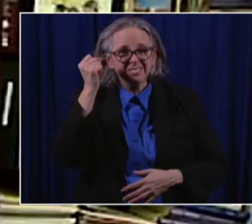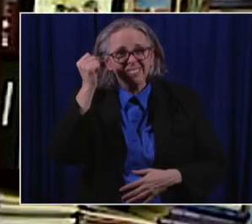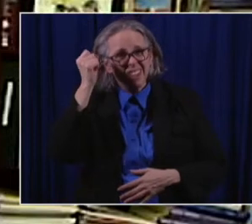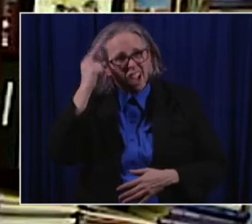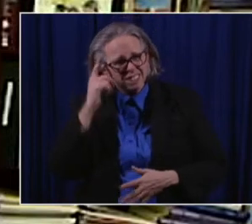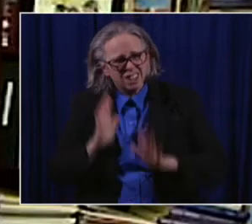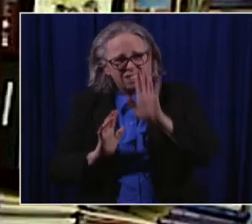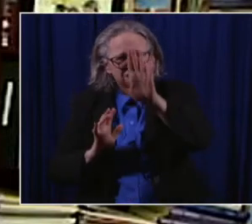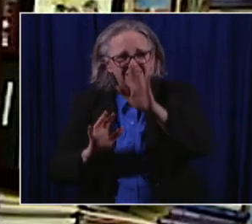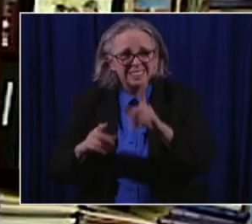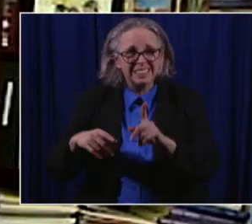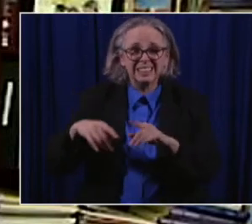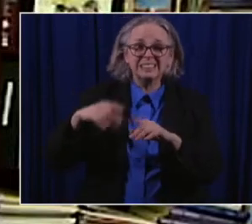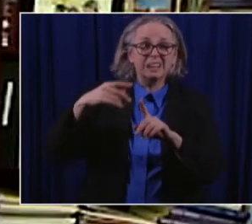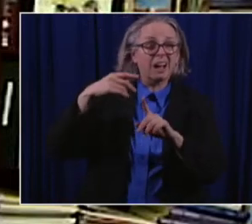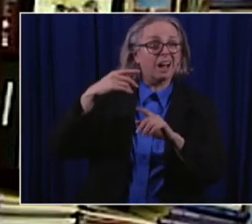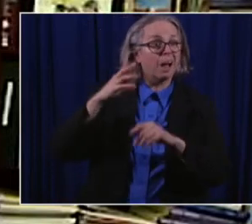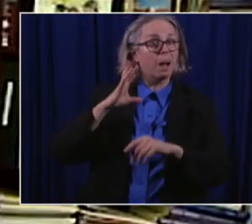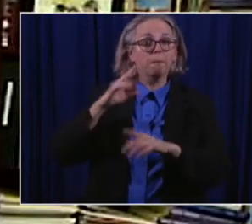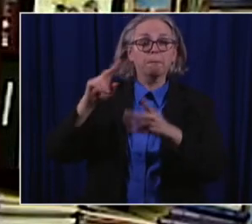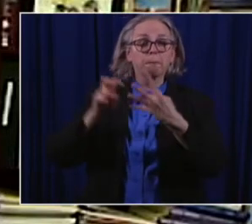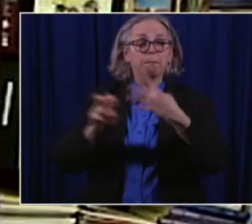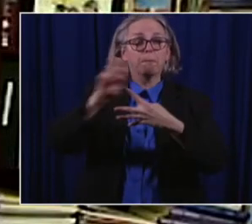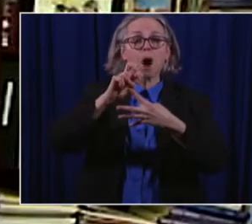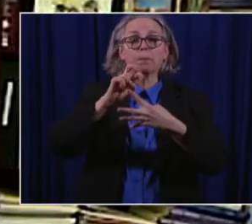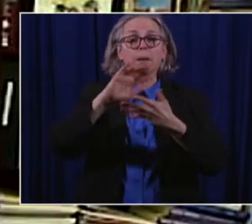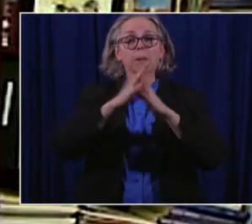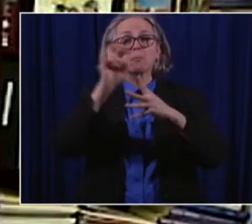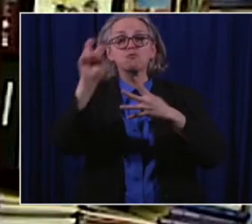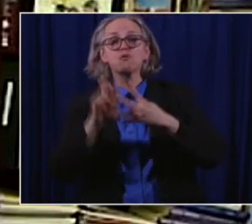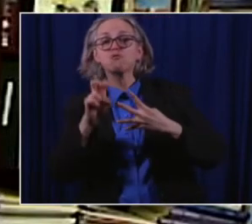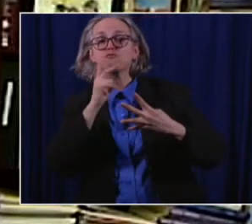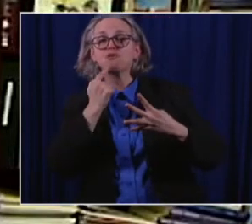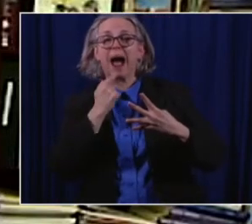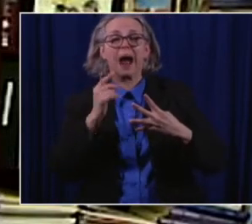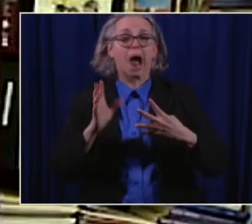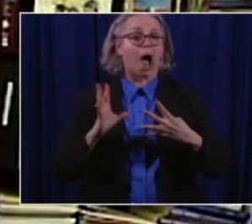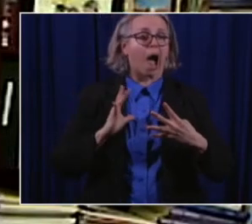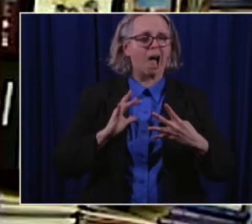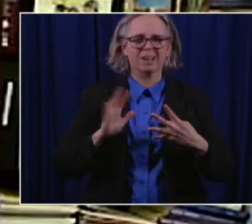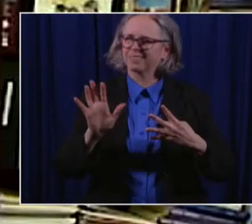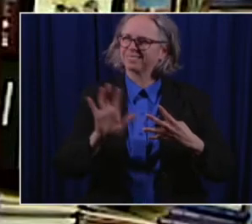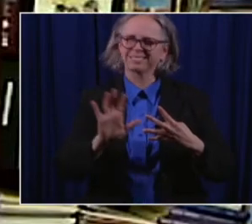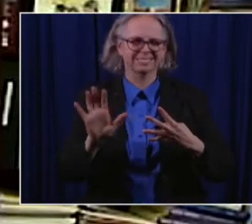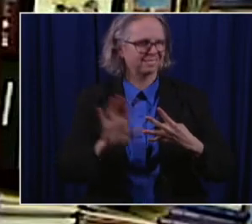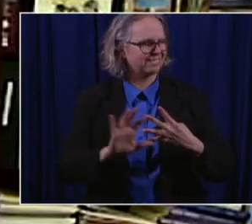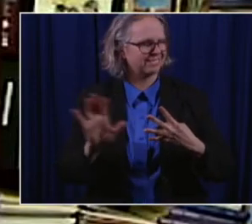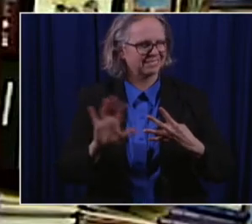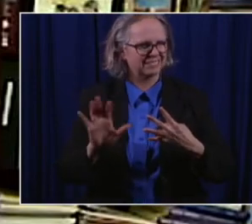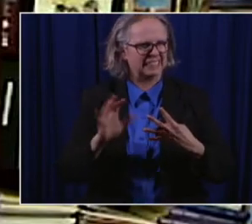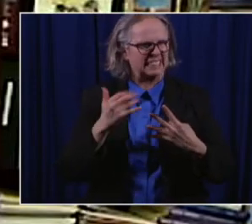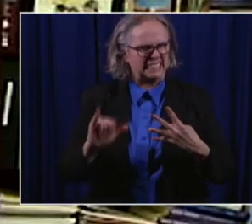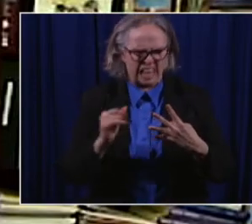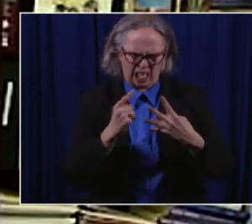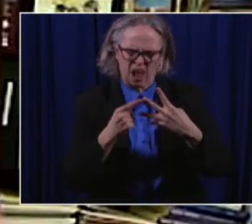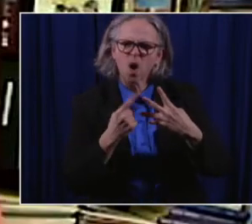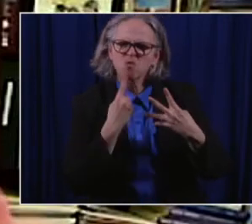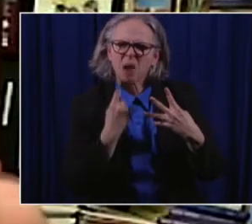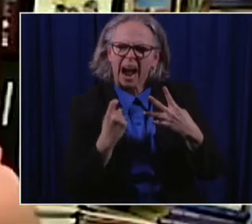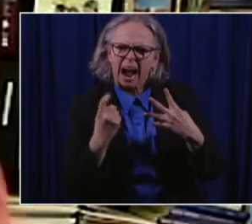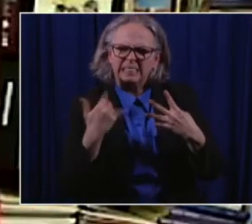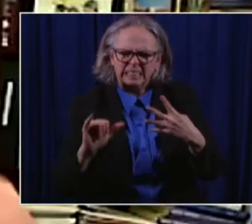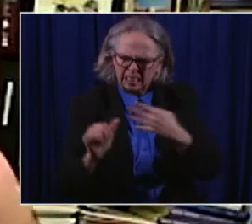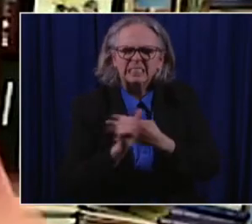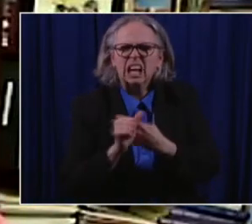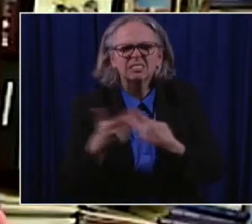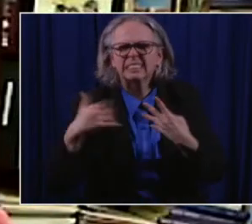Going from purple to red is better than the alternative. However, it is still red. And I think that key metric, that first metric